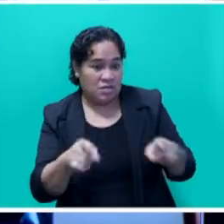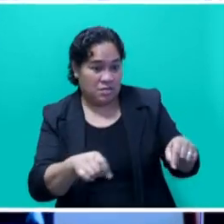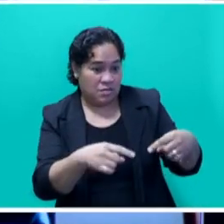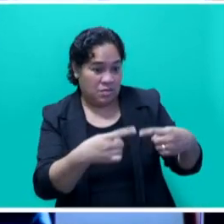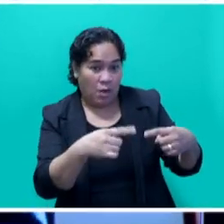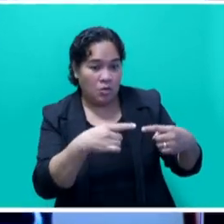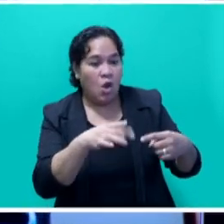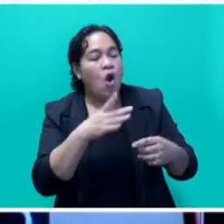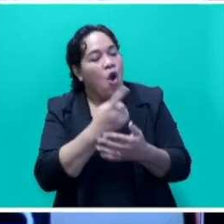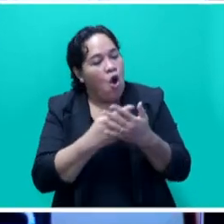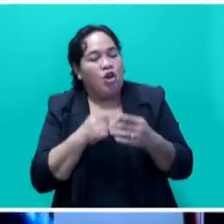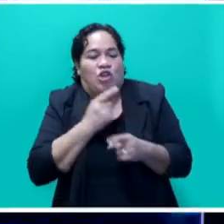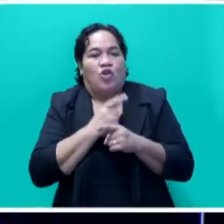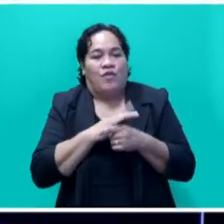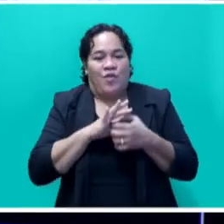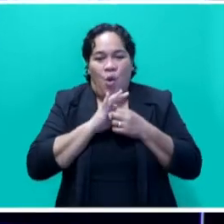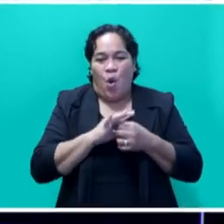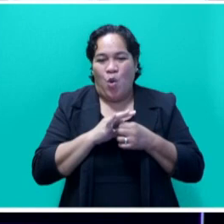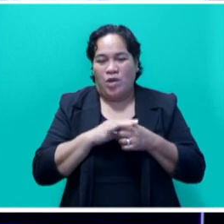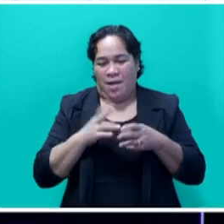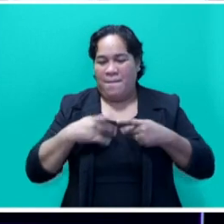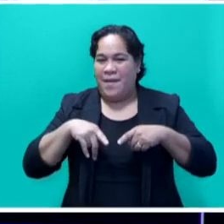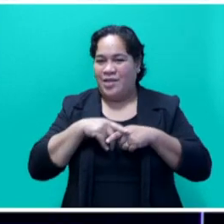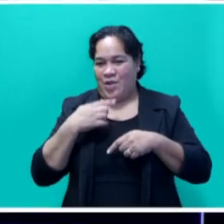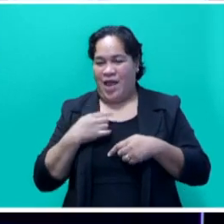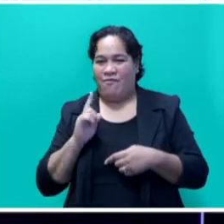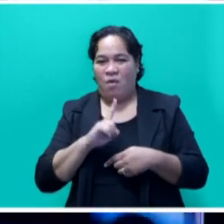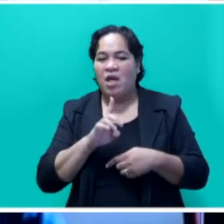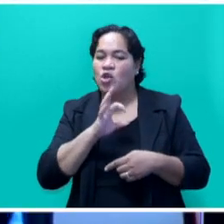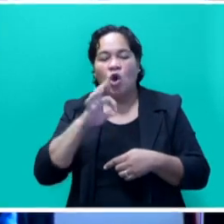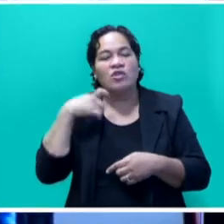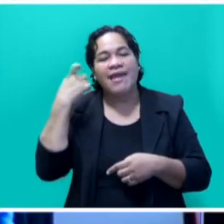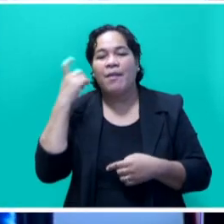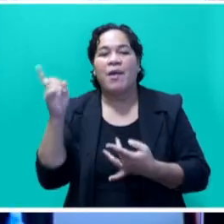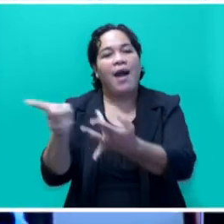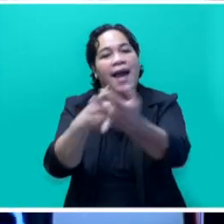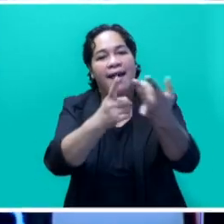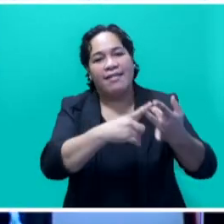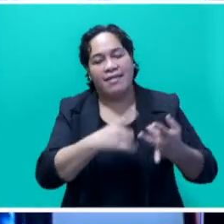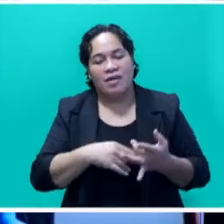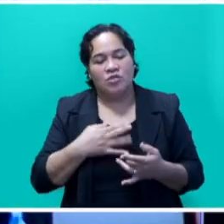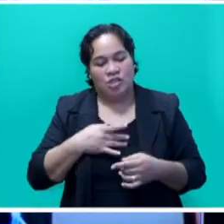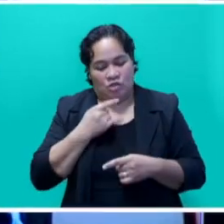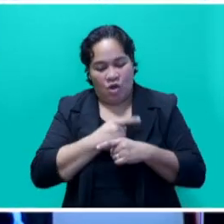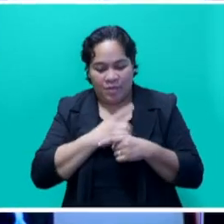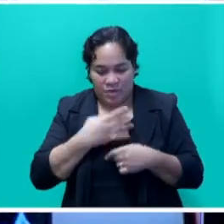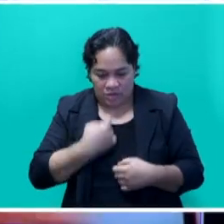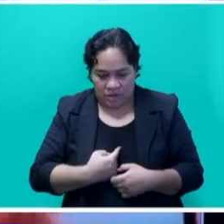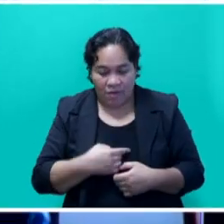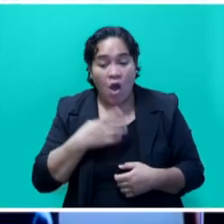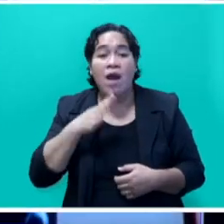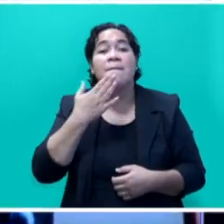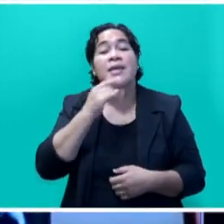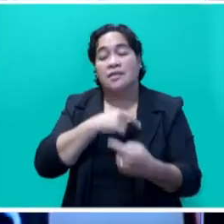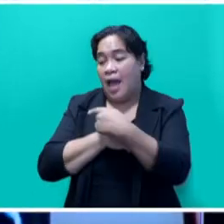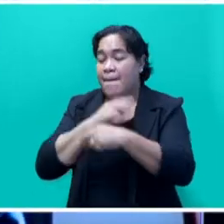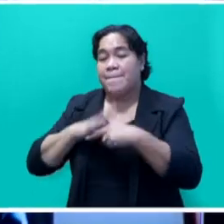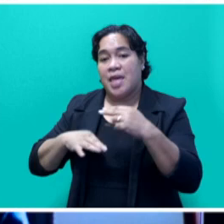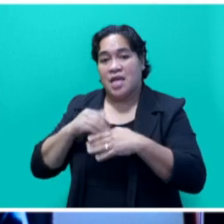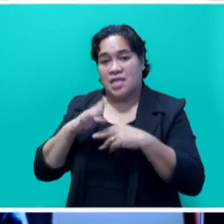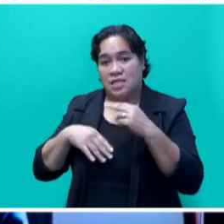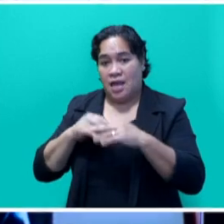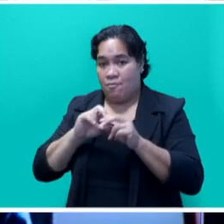about the province they come from. They don't care about the other province. They only talk about their province. Oh, build a bridge there. Or do this over